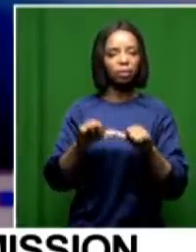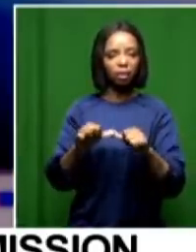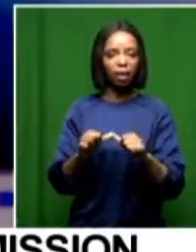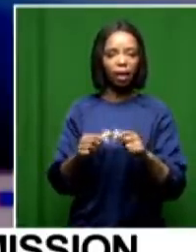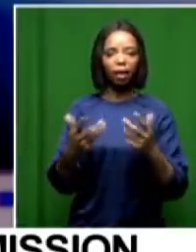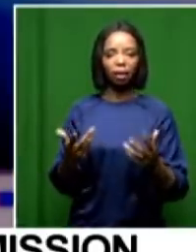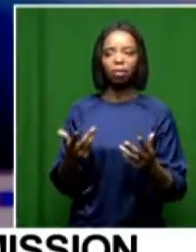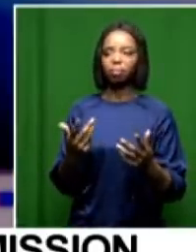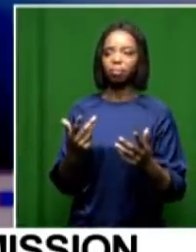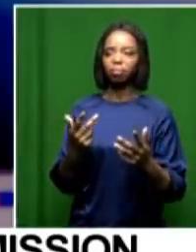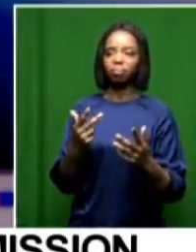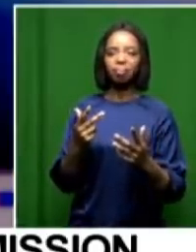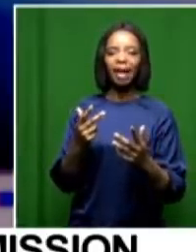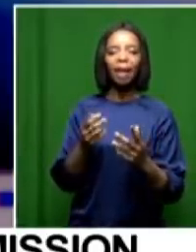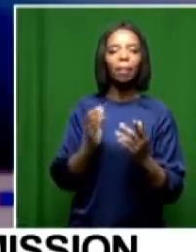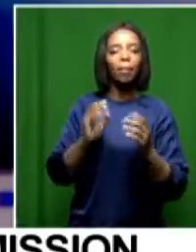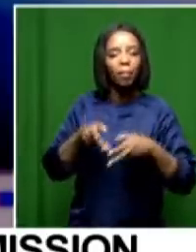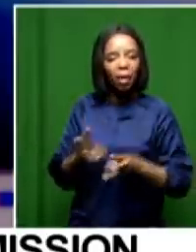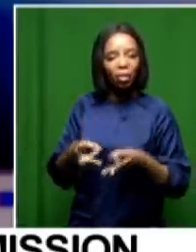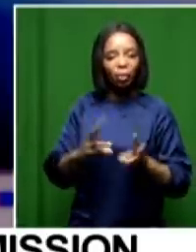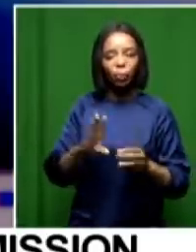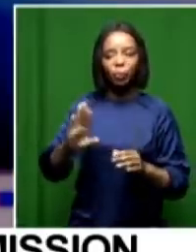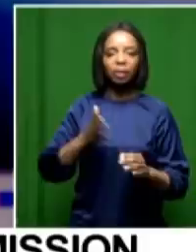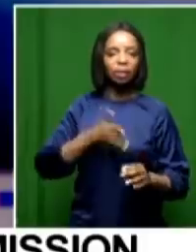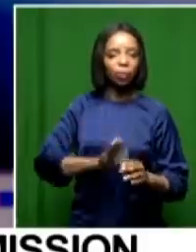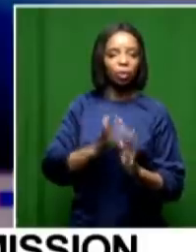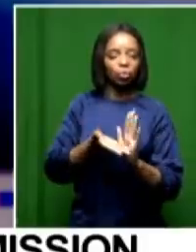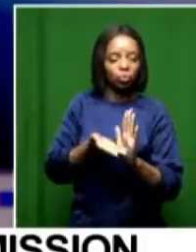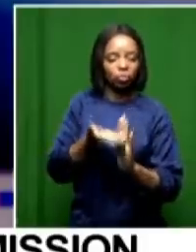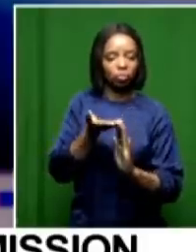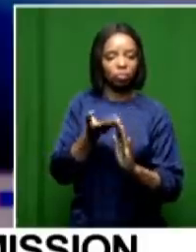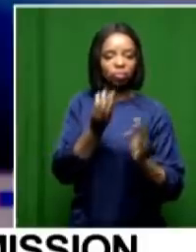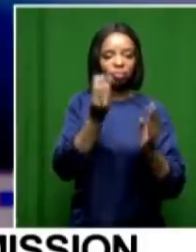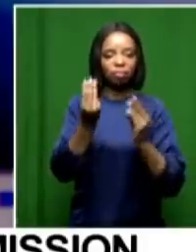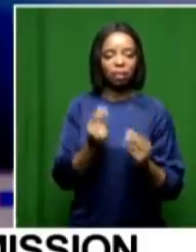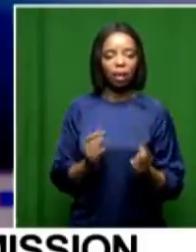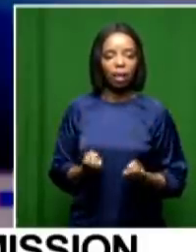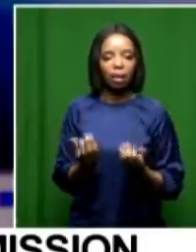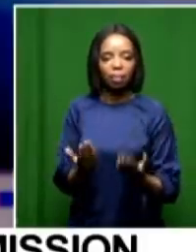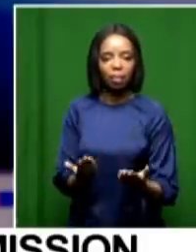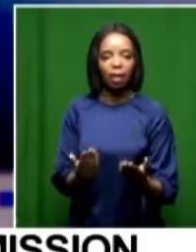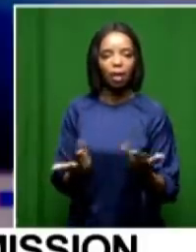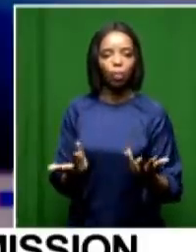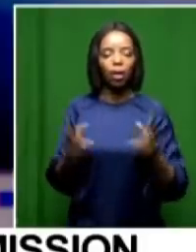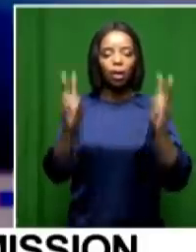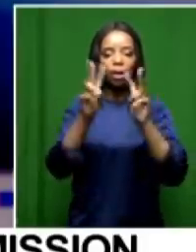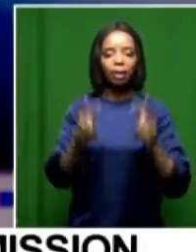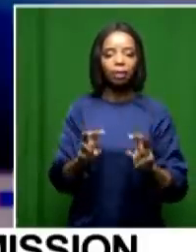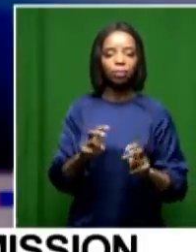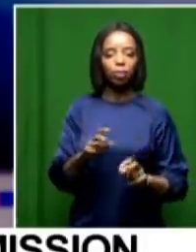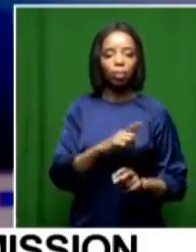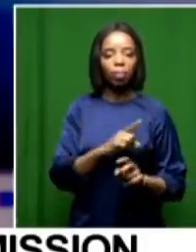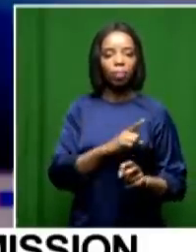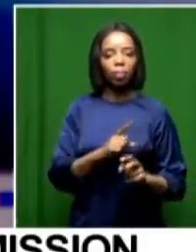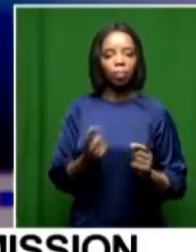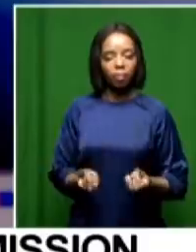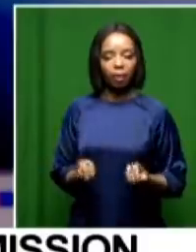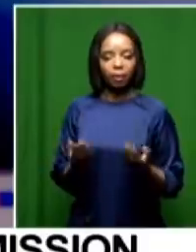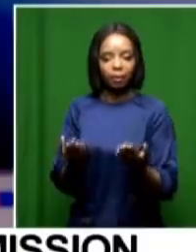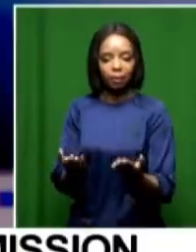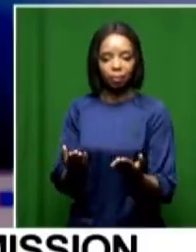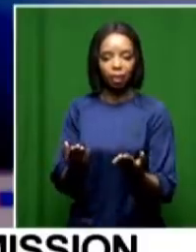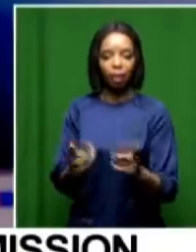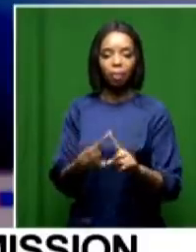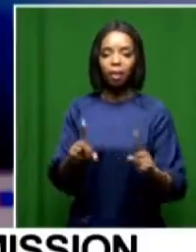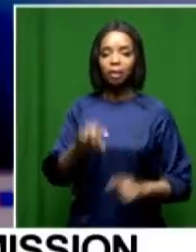to increase their coal price supply to Eskom and at exorbitant prices while they were providing substandard coal. So South Africa